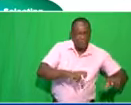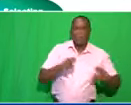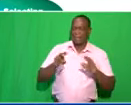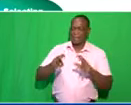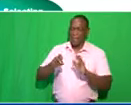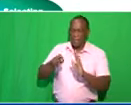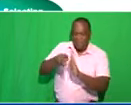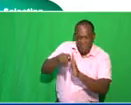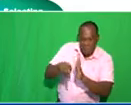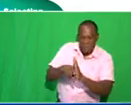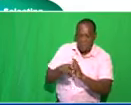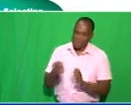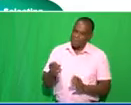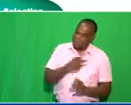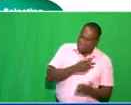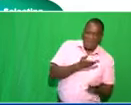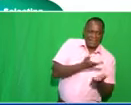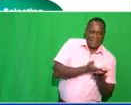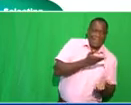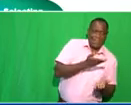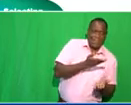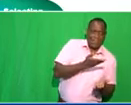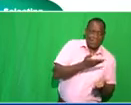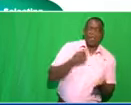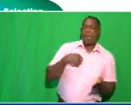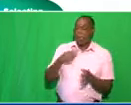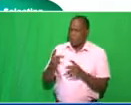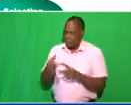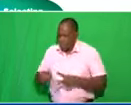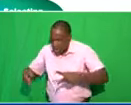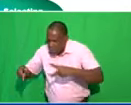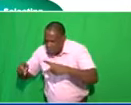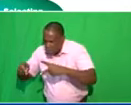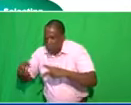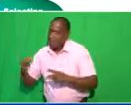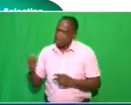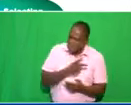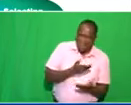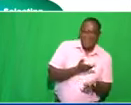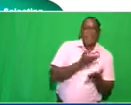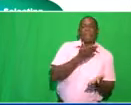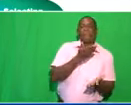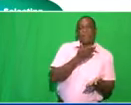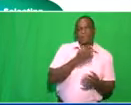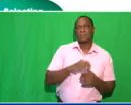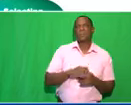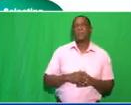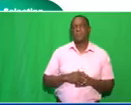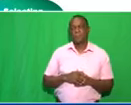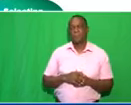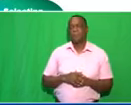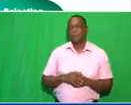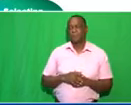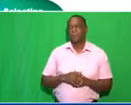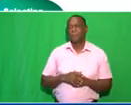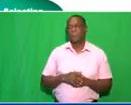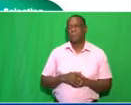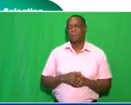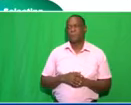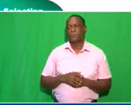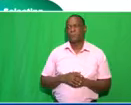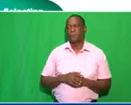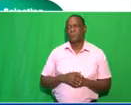look at our own values, then we go back to evidence. We look at the outcome. So evidence is central.